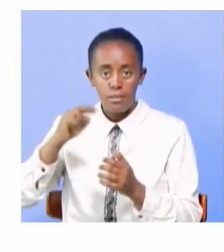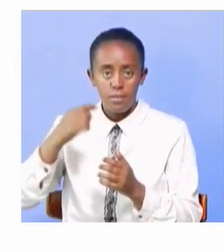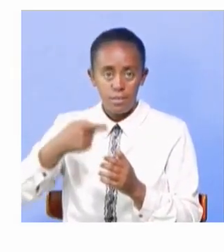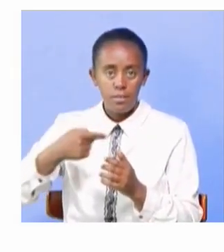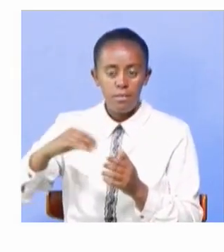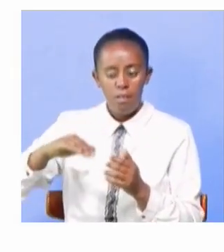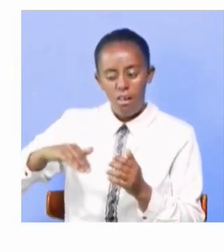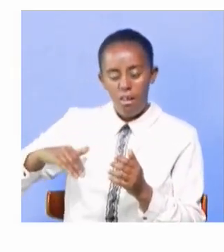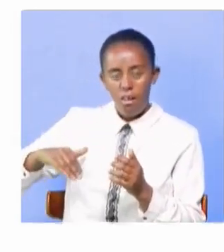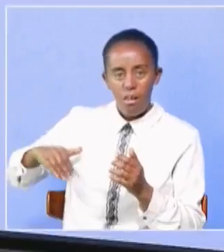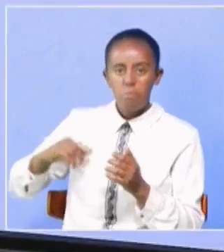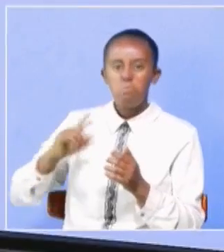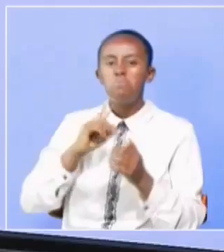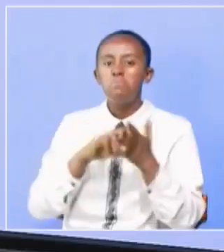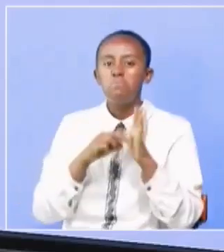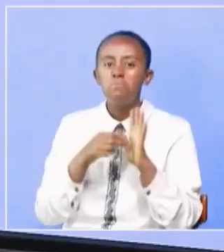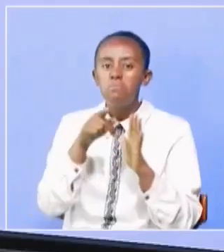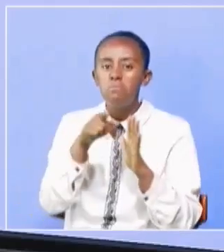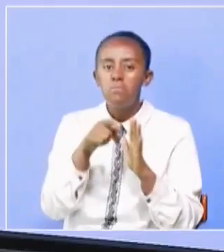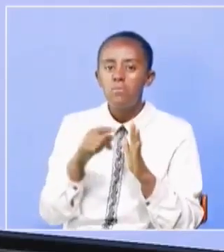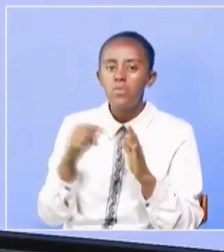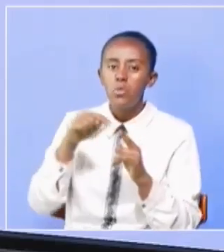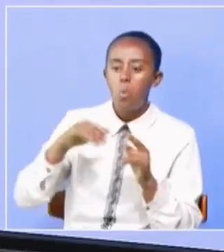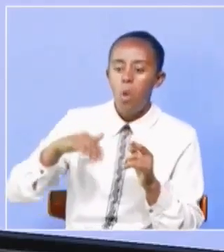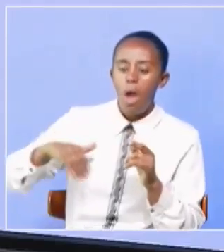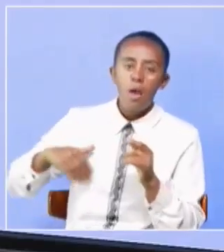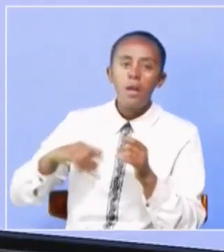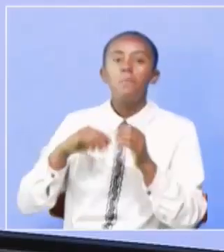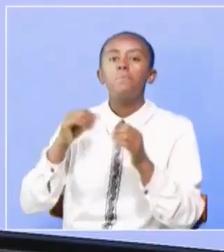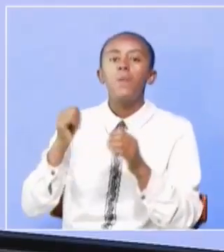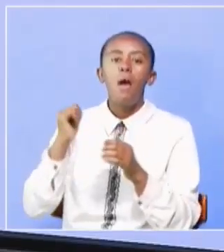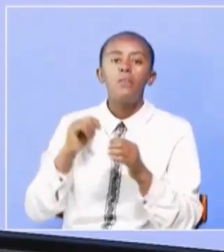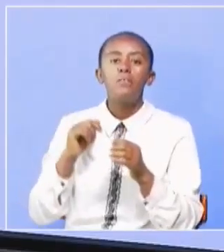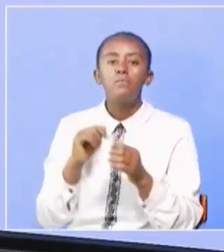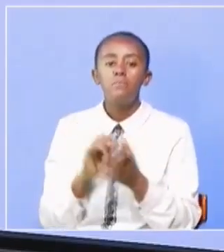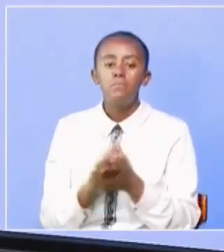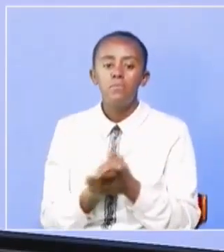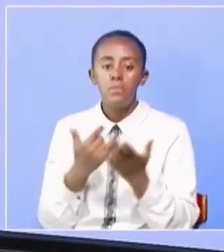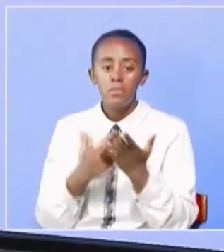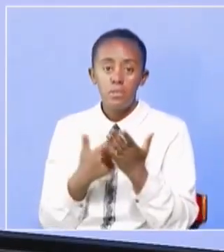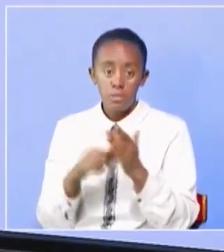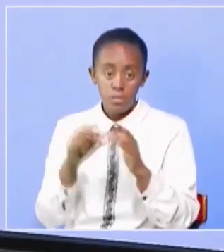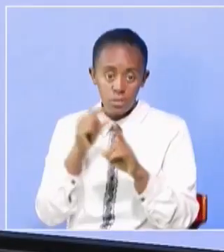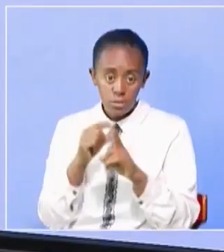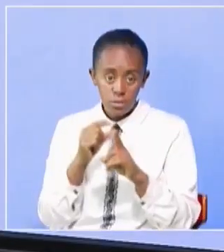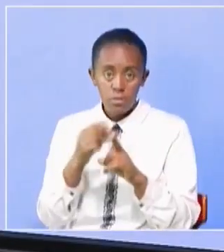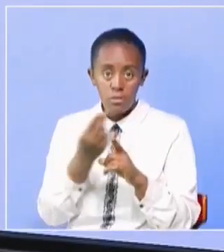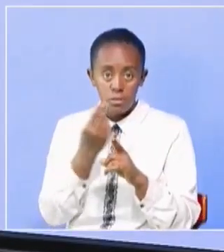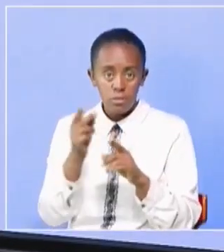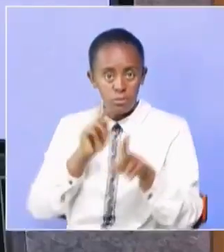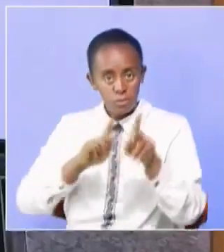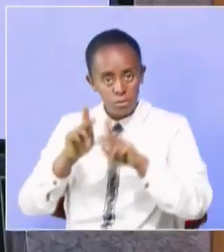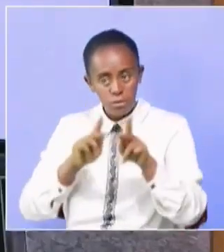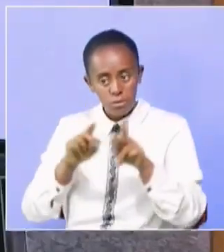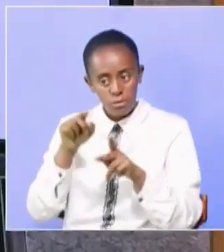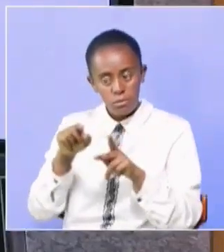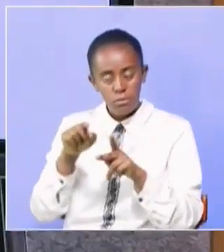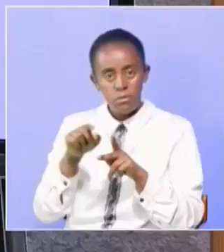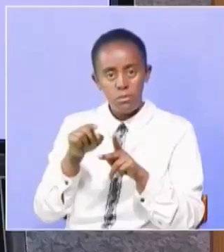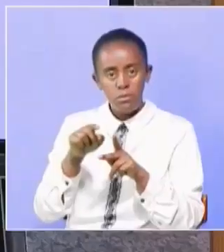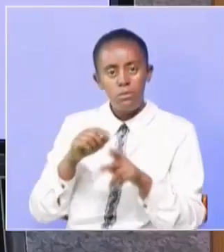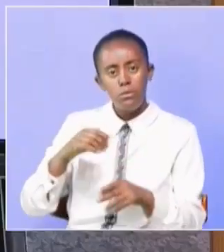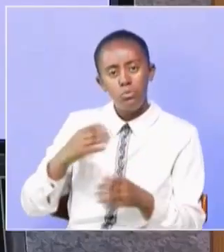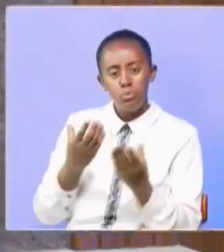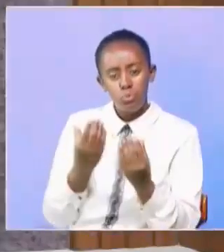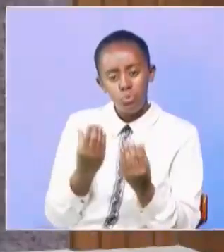What does it mean, lagging? To lag behind. This word is used for people who are